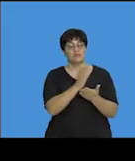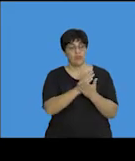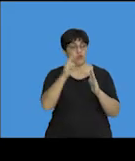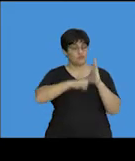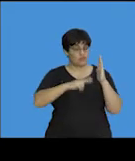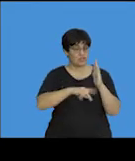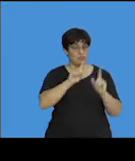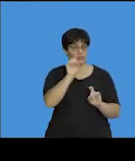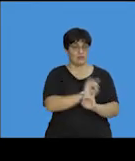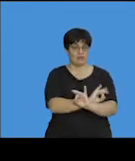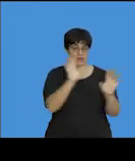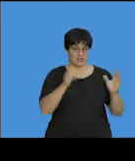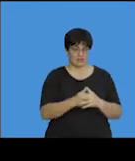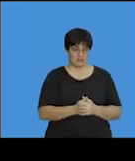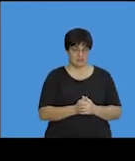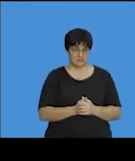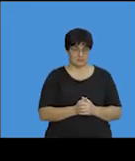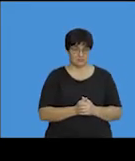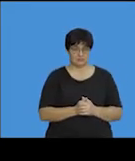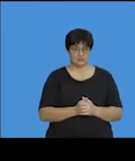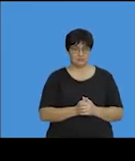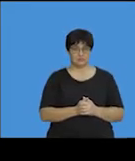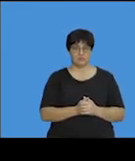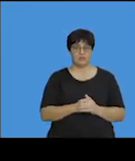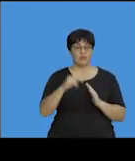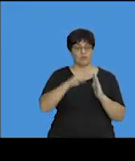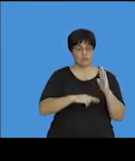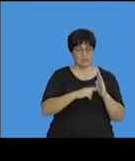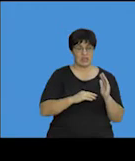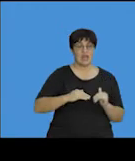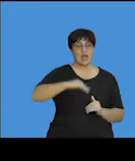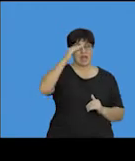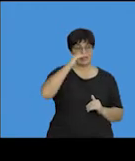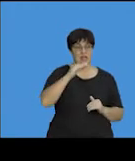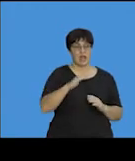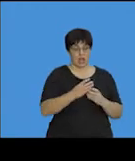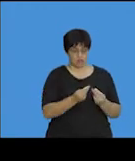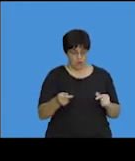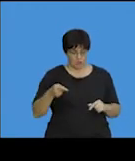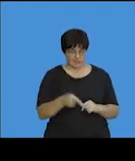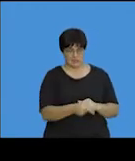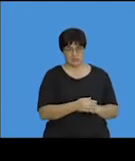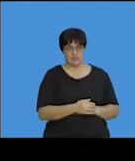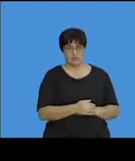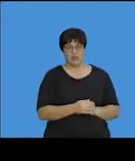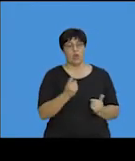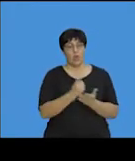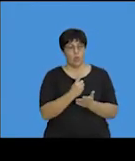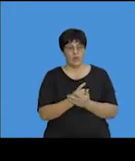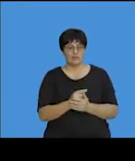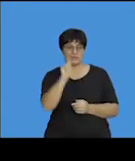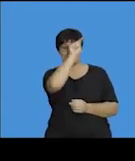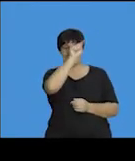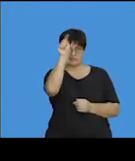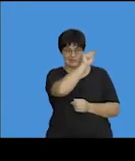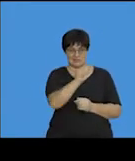144,1 meters. Make sure you read the question. When I read this, it's height above the